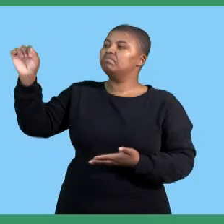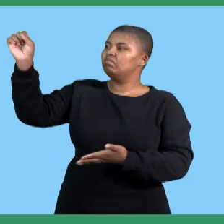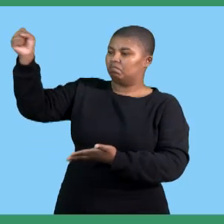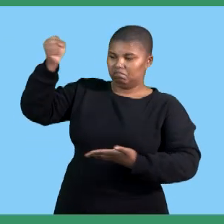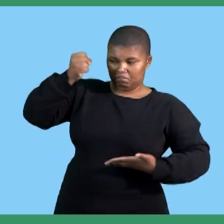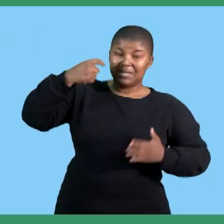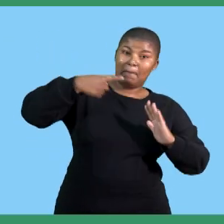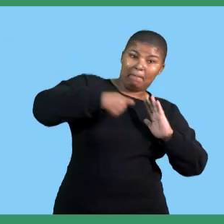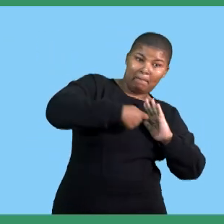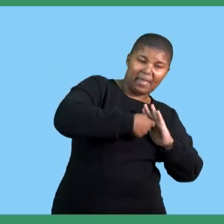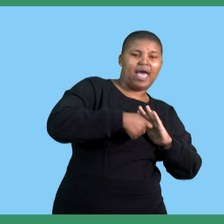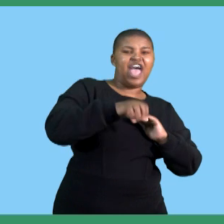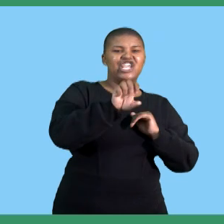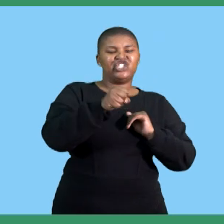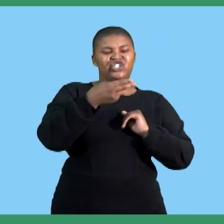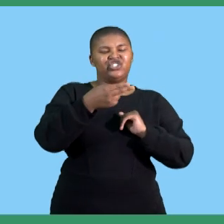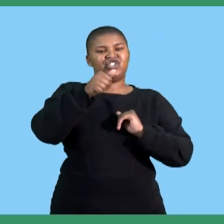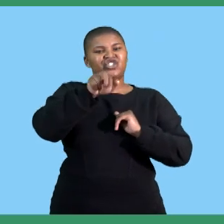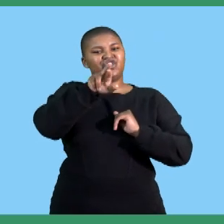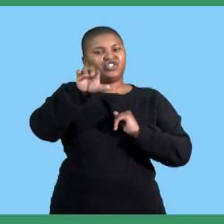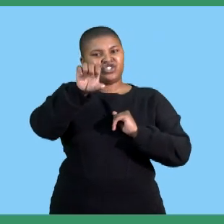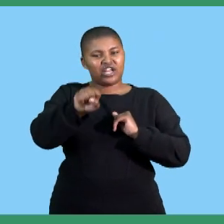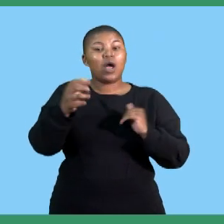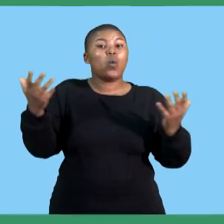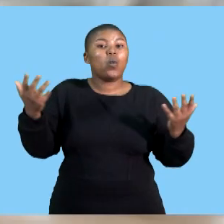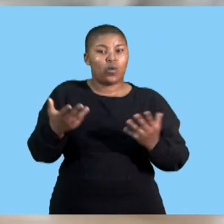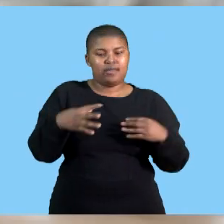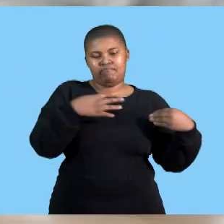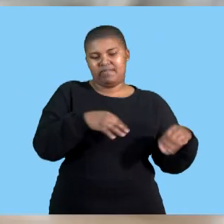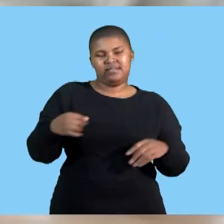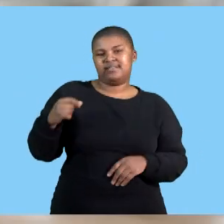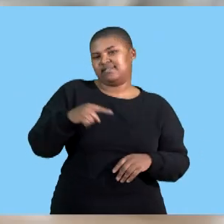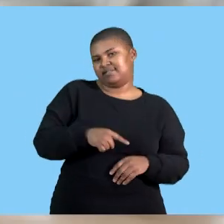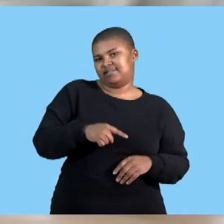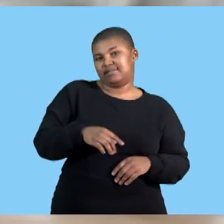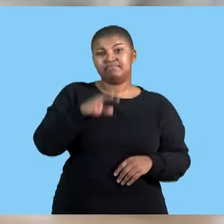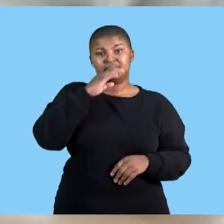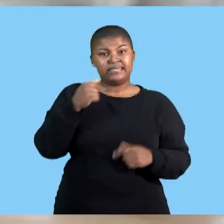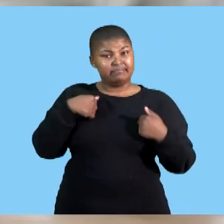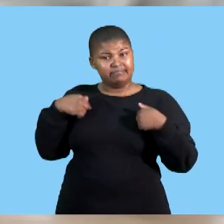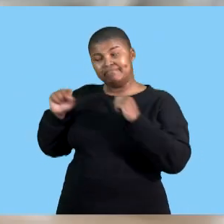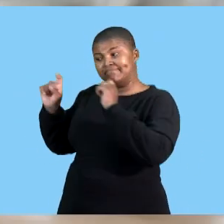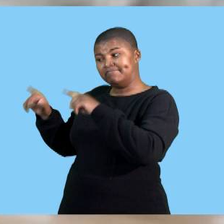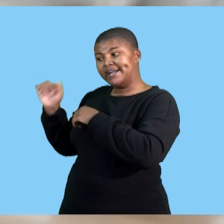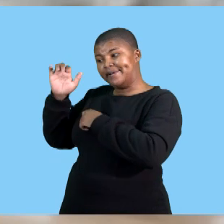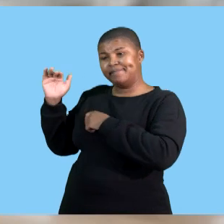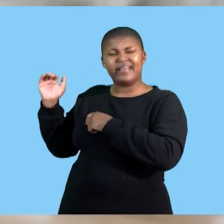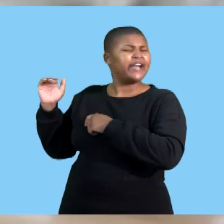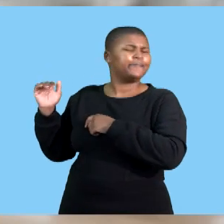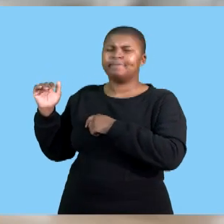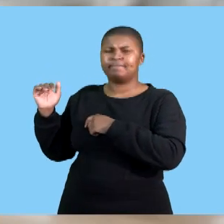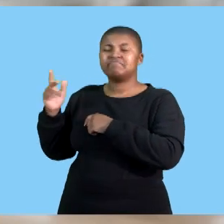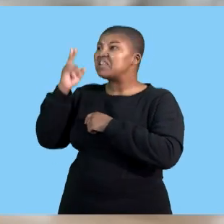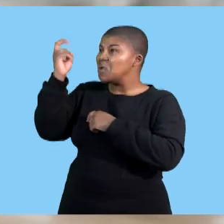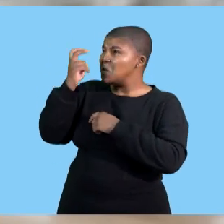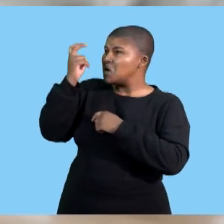another source of funding that we can look into is angel funding, whereby we don't go to the bank, but instead we find a wealthy